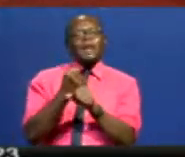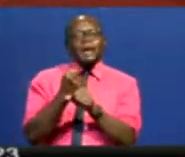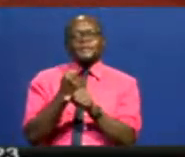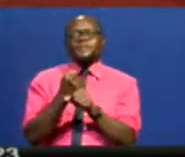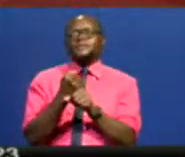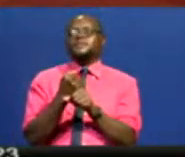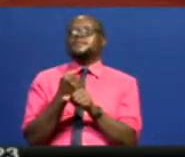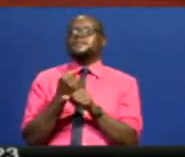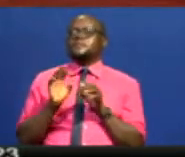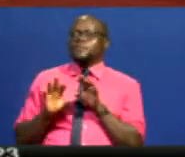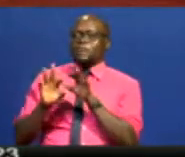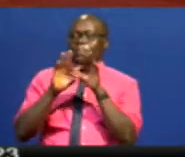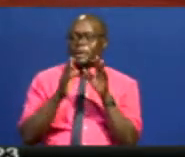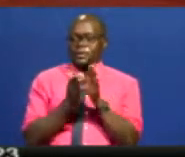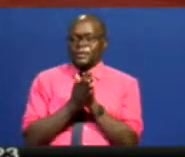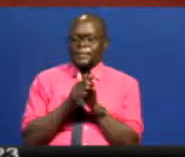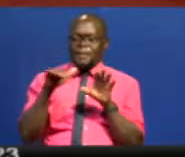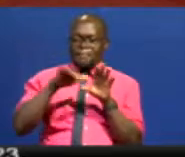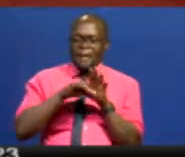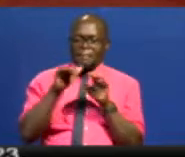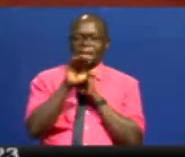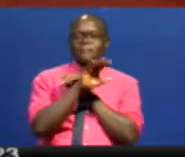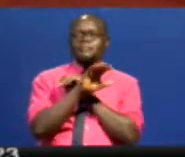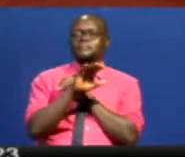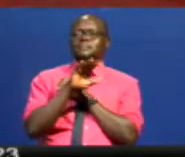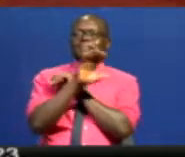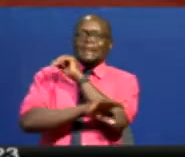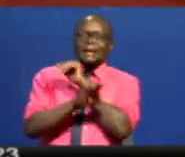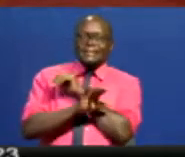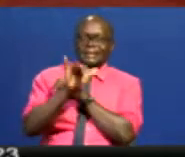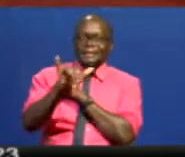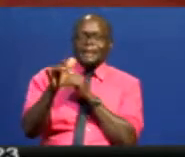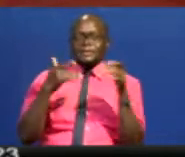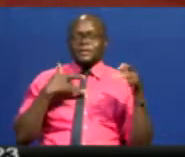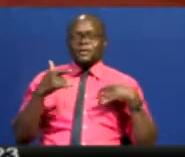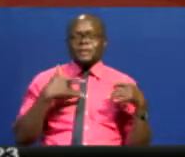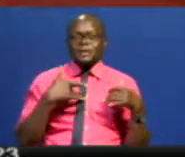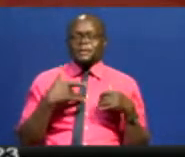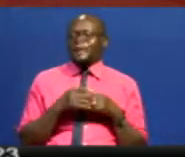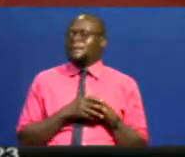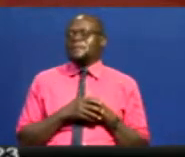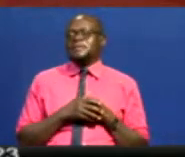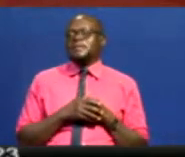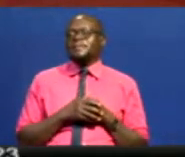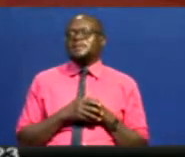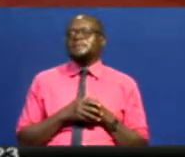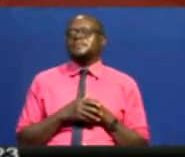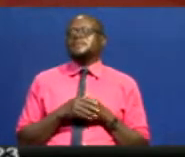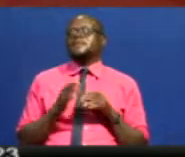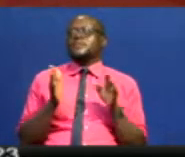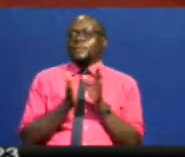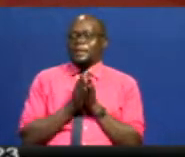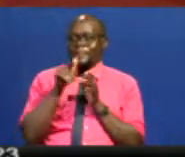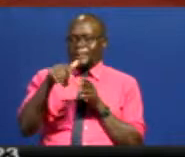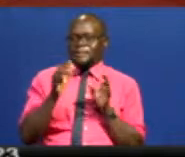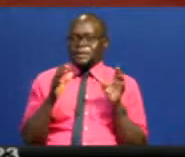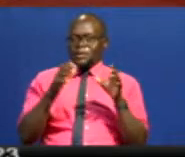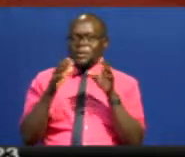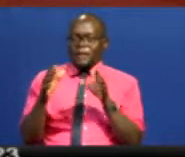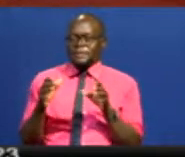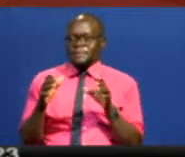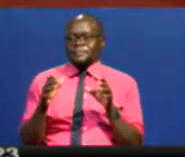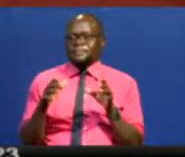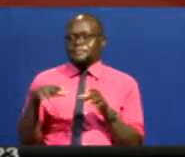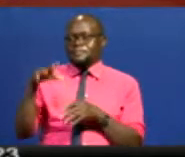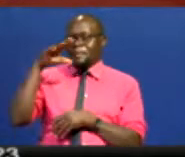in collaboration with the member countries that is concerned with this caucus.